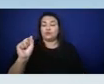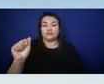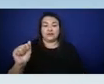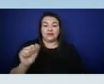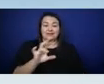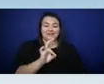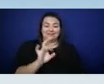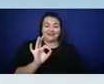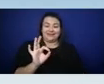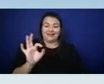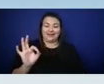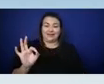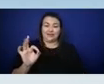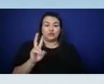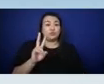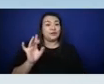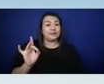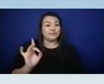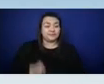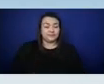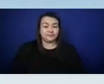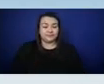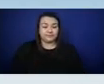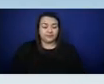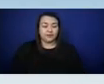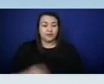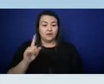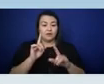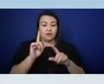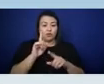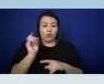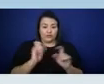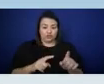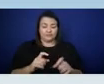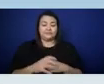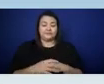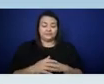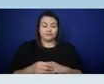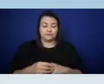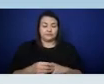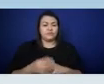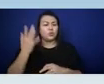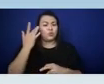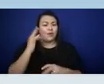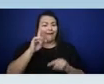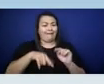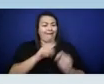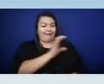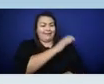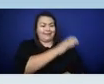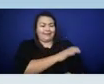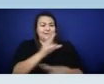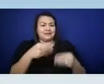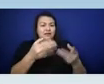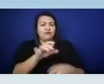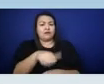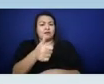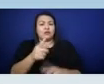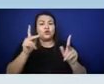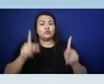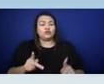at 541-1400. Thanks. Dirk? All right. Yes, ma'am. We've got another question. This